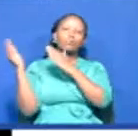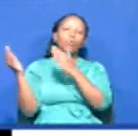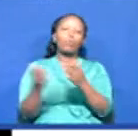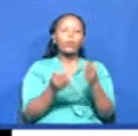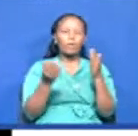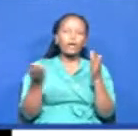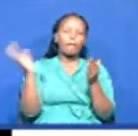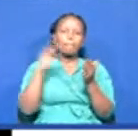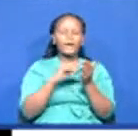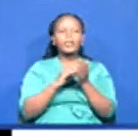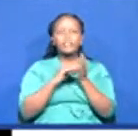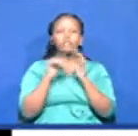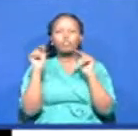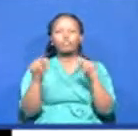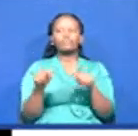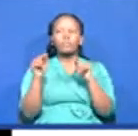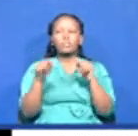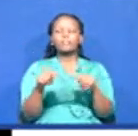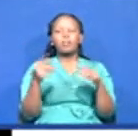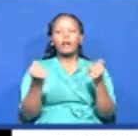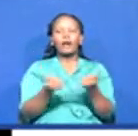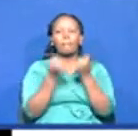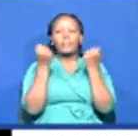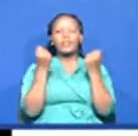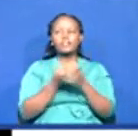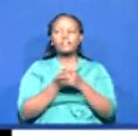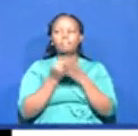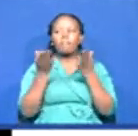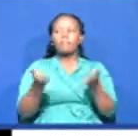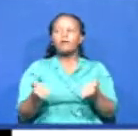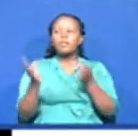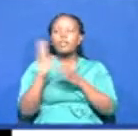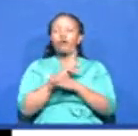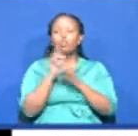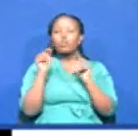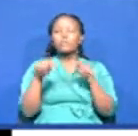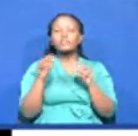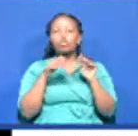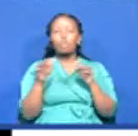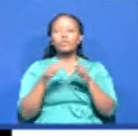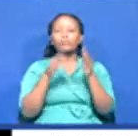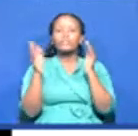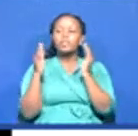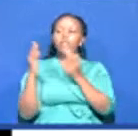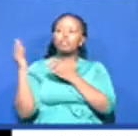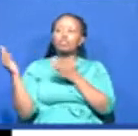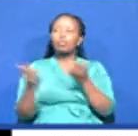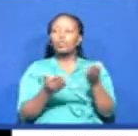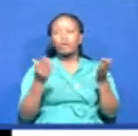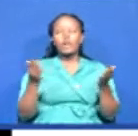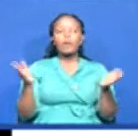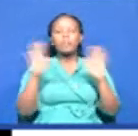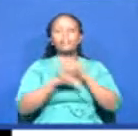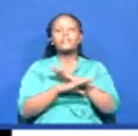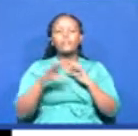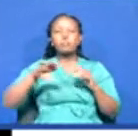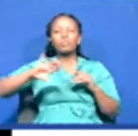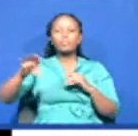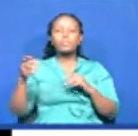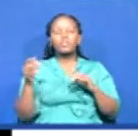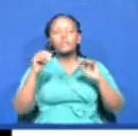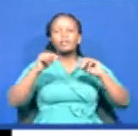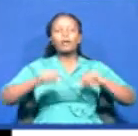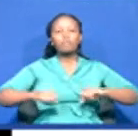this event. Now, let me take this opportunity to welcome the Deputy County Commissioner, Mr.